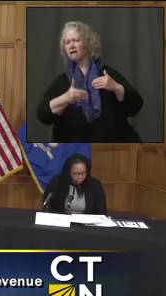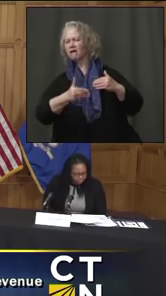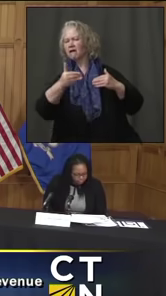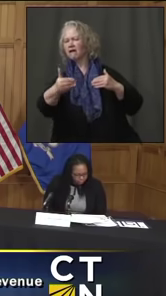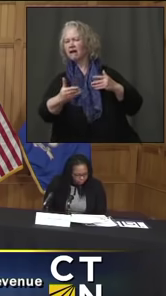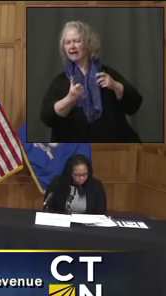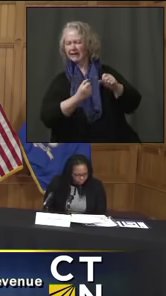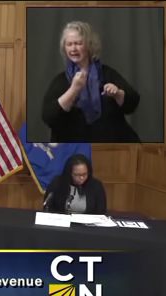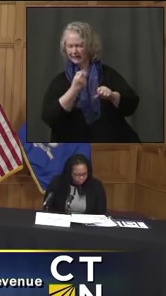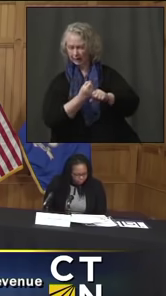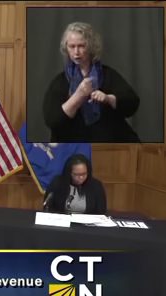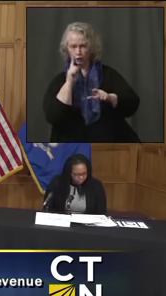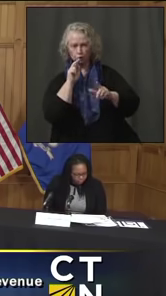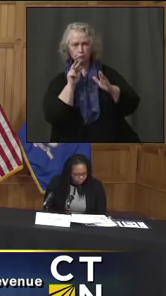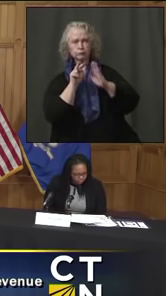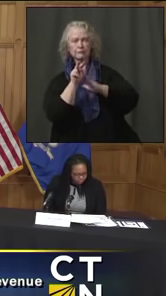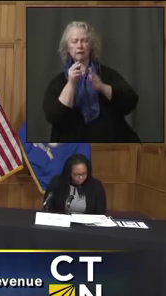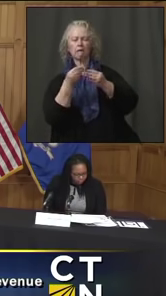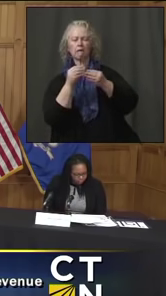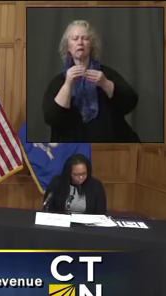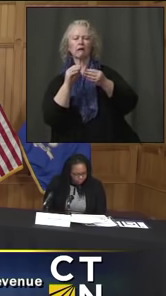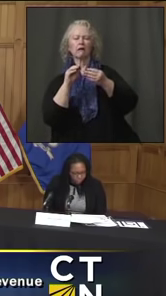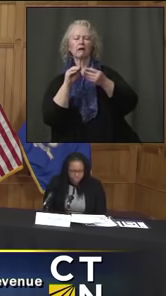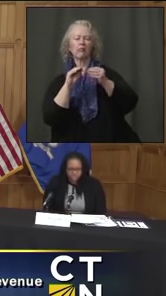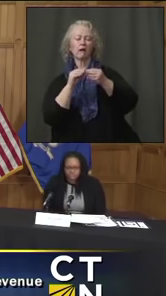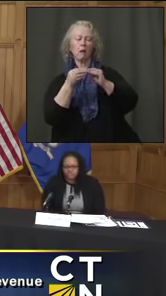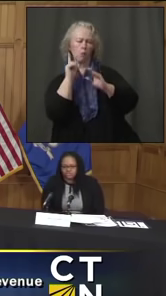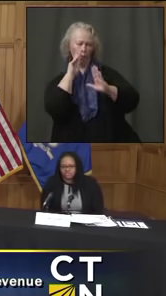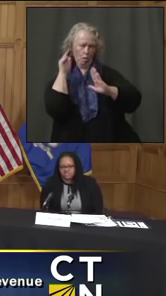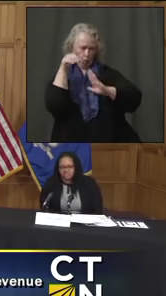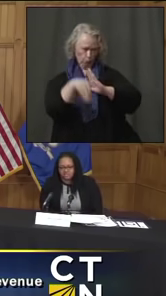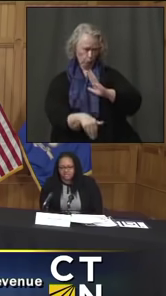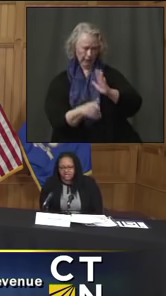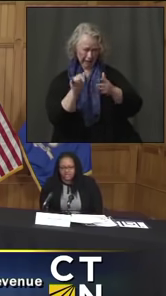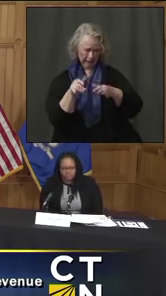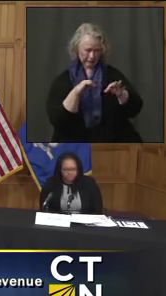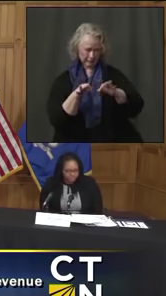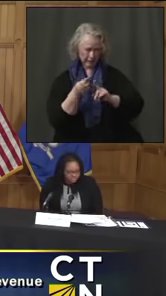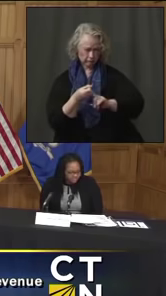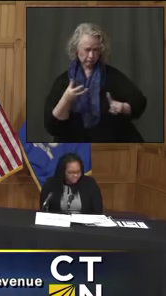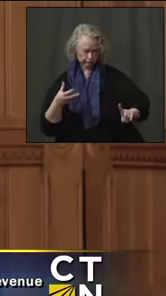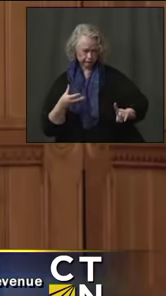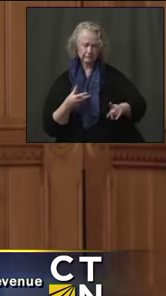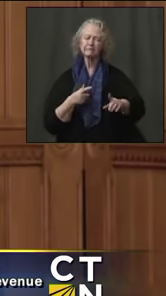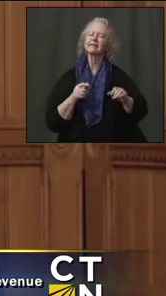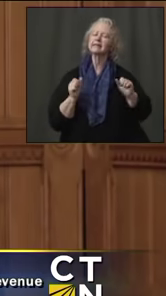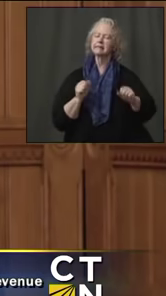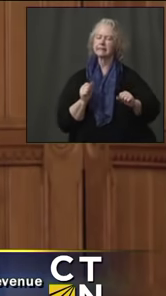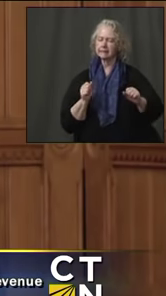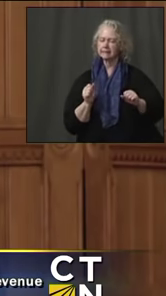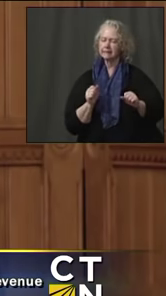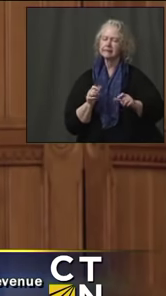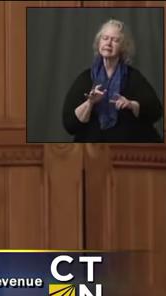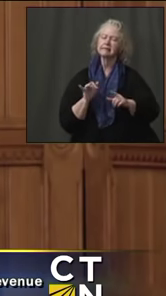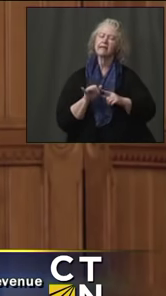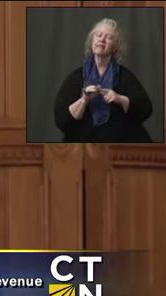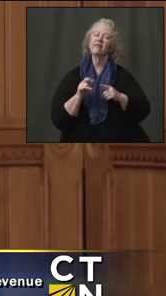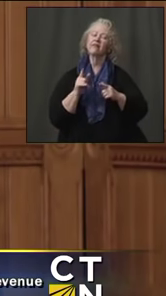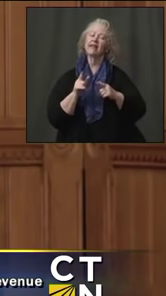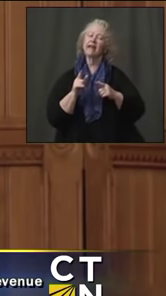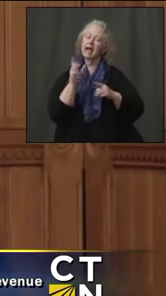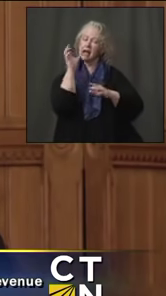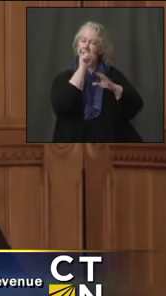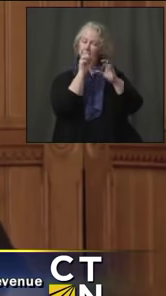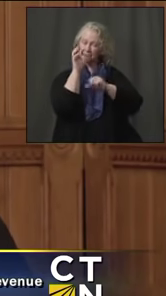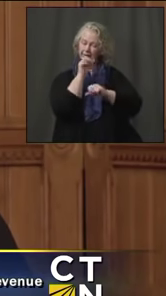you have the numbers projected to go down. Can you take us through that? Sure. So with respect to estimates and finals, you'll recall, if you